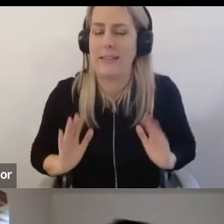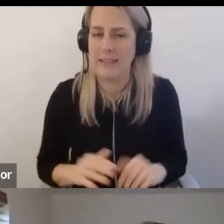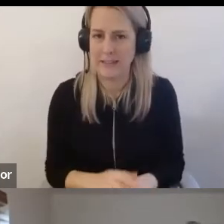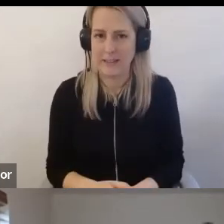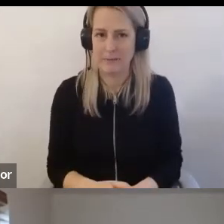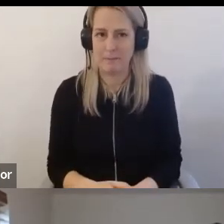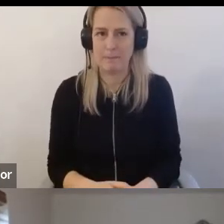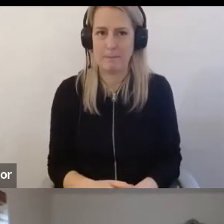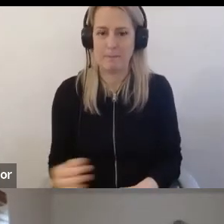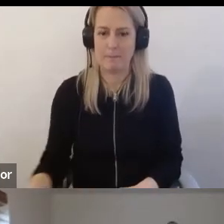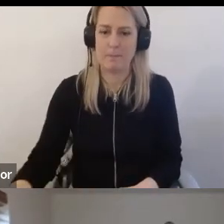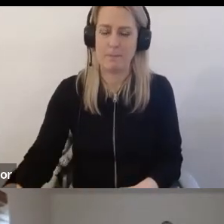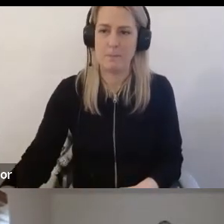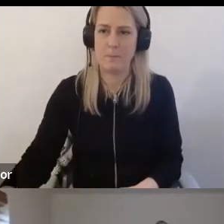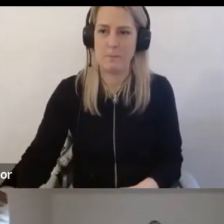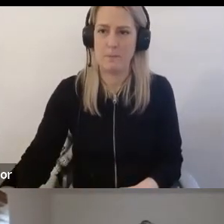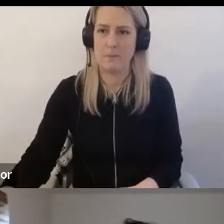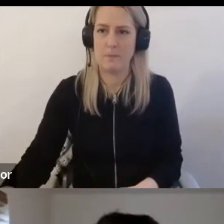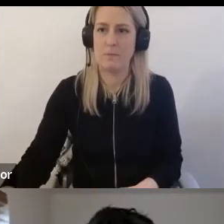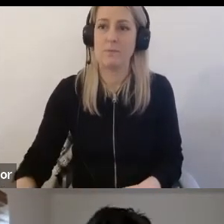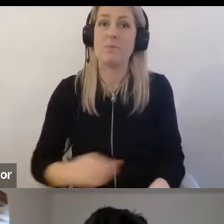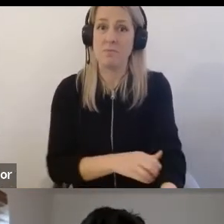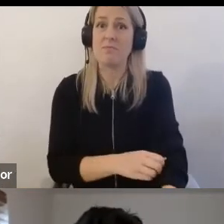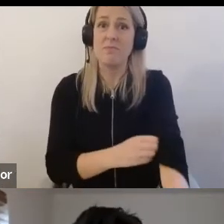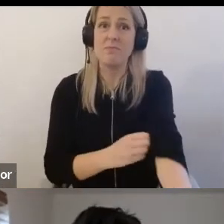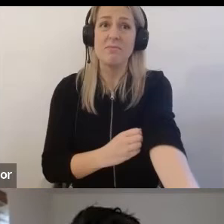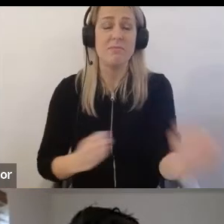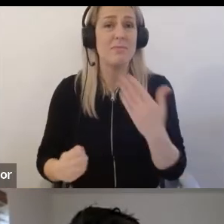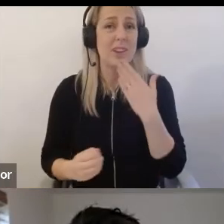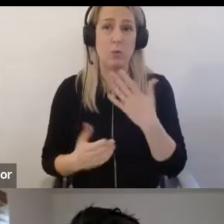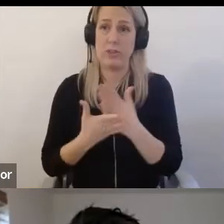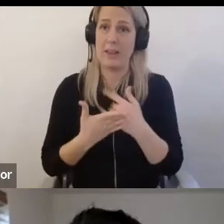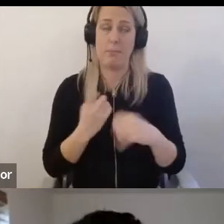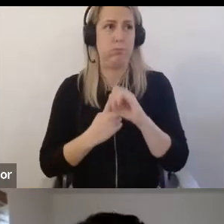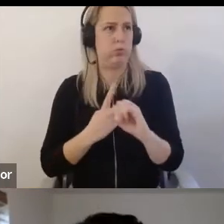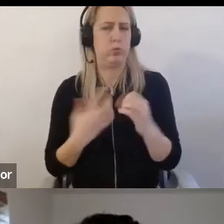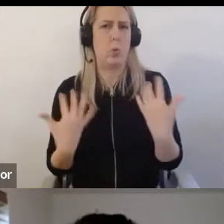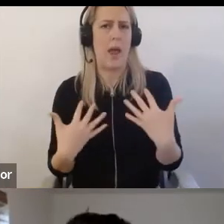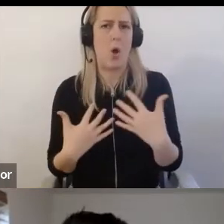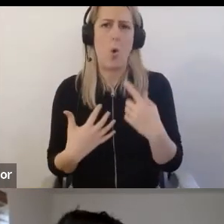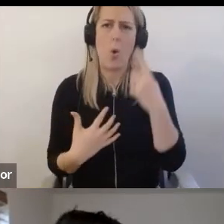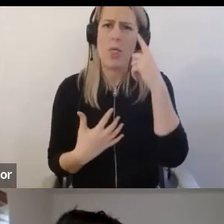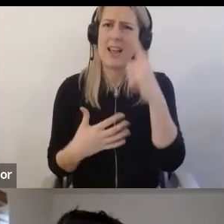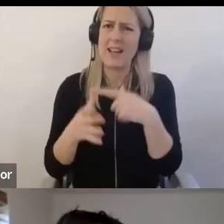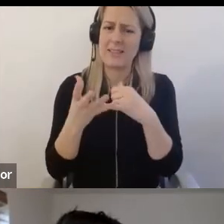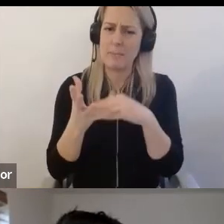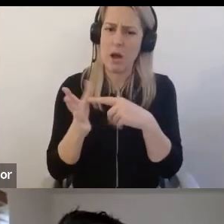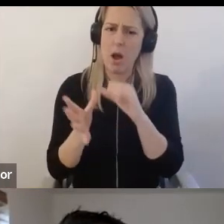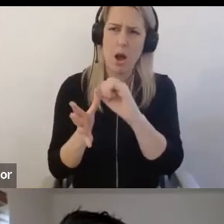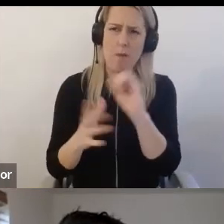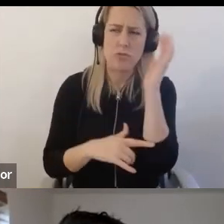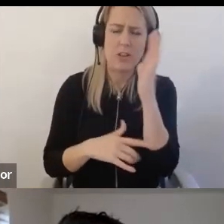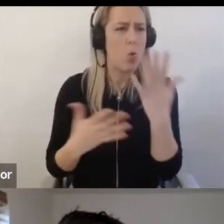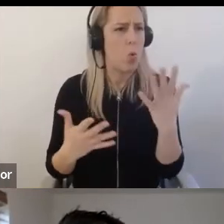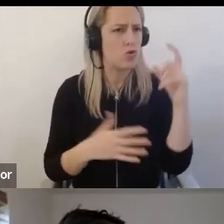Yeah, I'm actually struck how I think, Asma, it was in your presentation, maybe Charlotte, it was in yours,